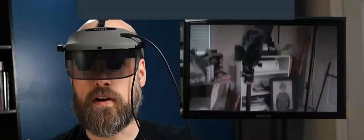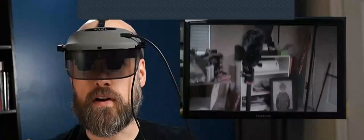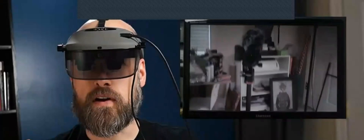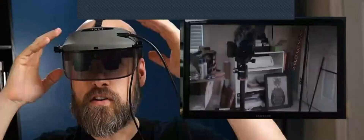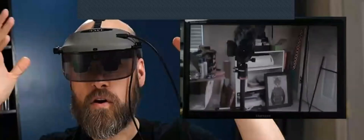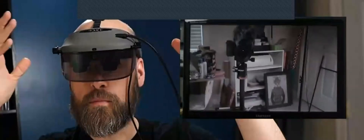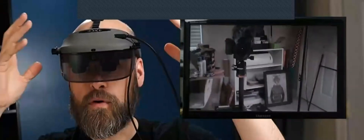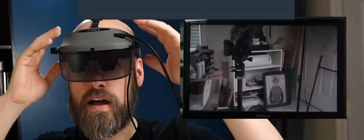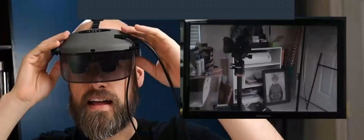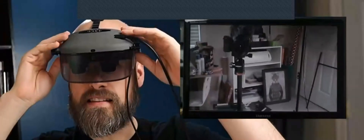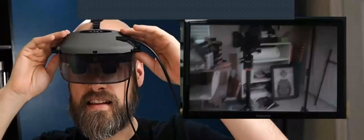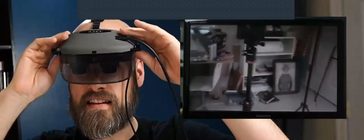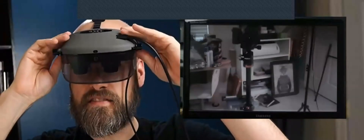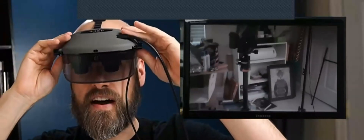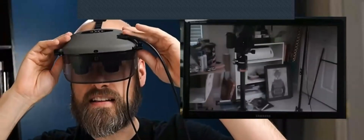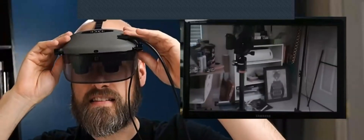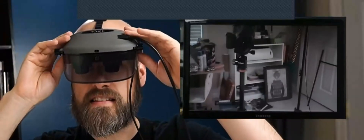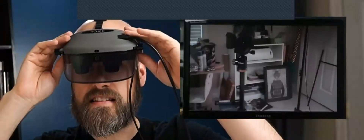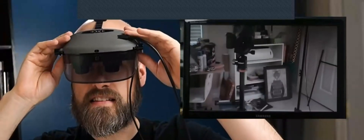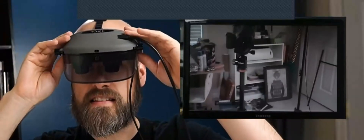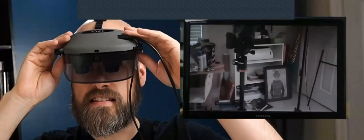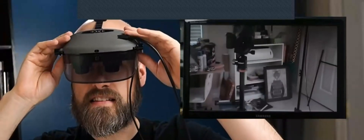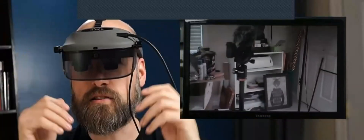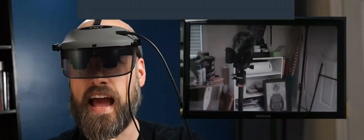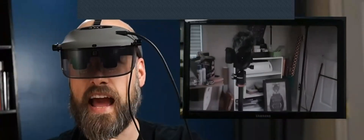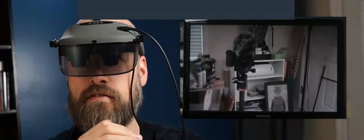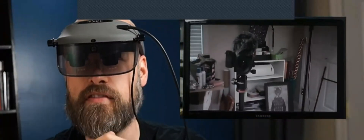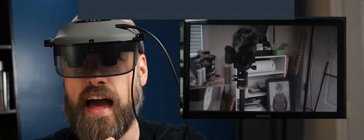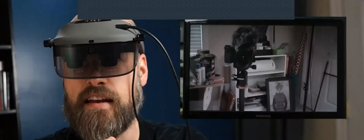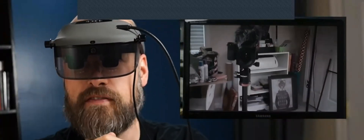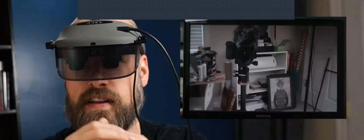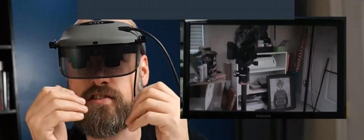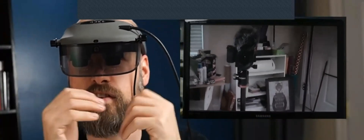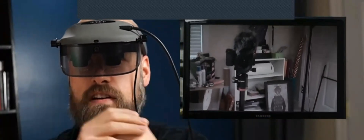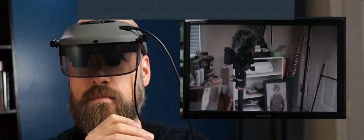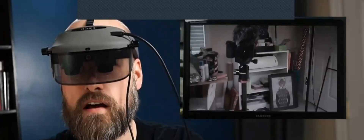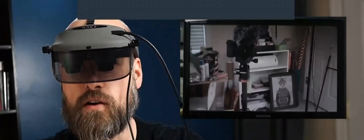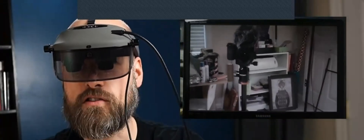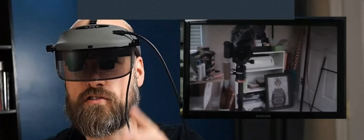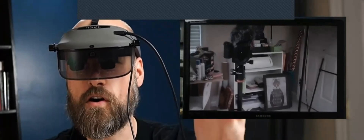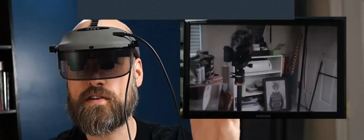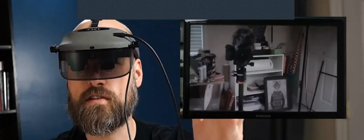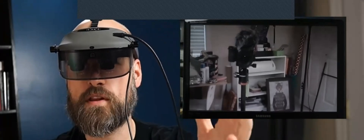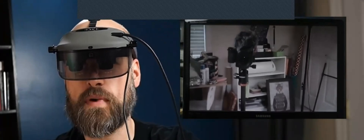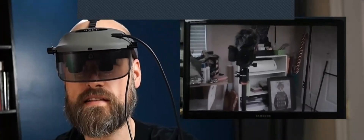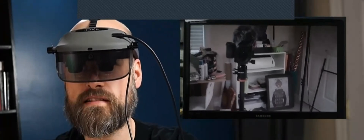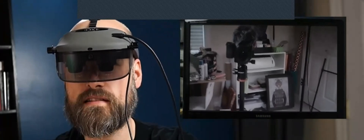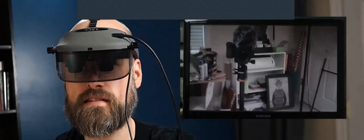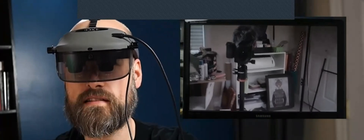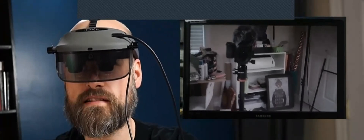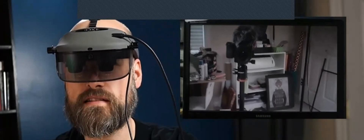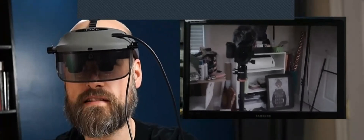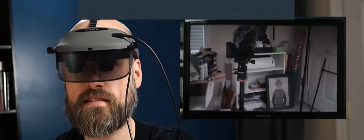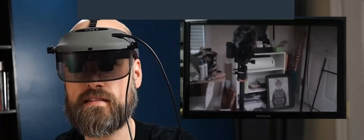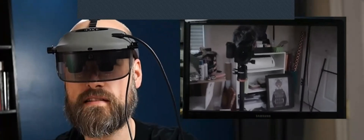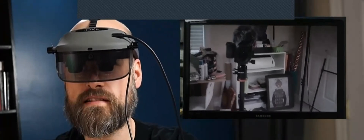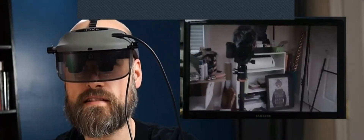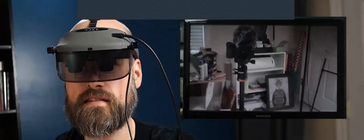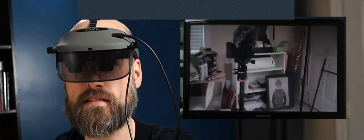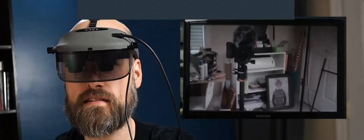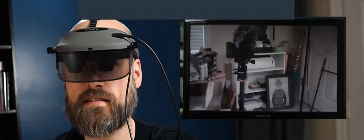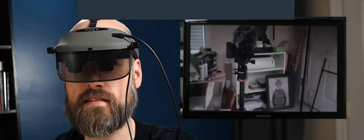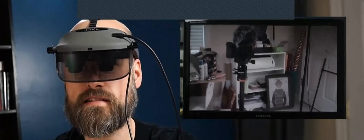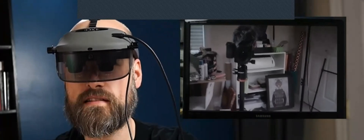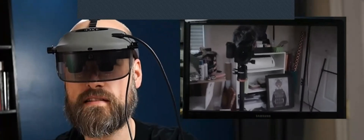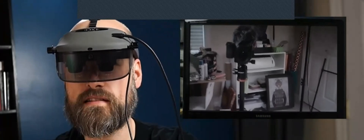at. The normal headset devices don't actually have that feature. So I'll just go over some of the basic functions here.